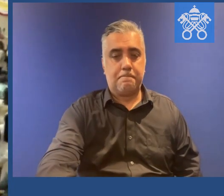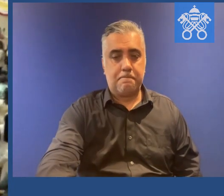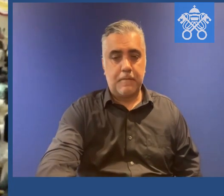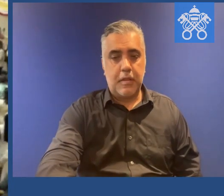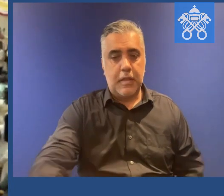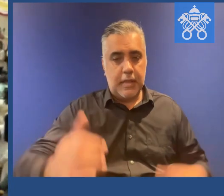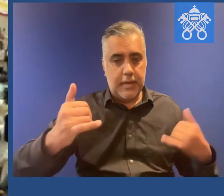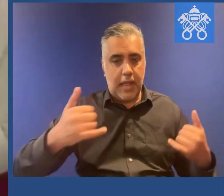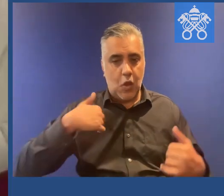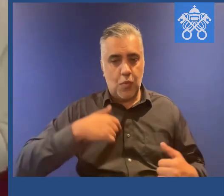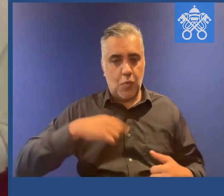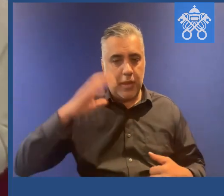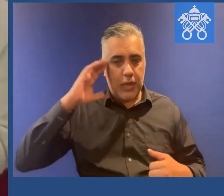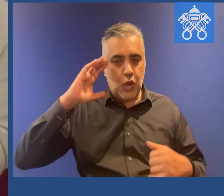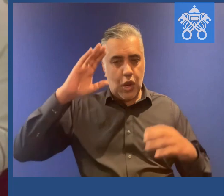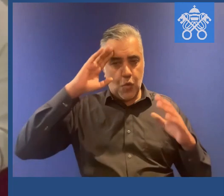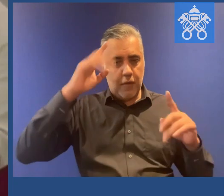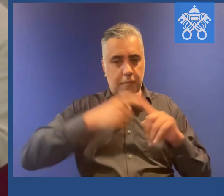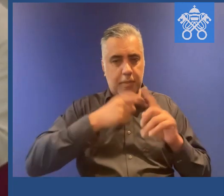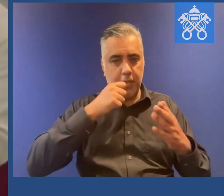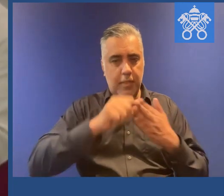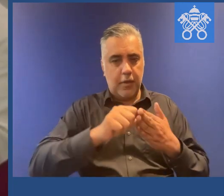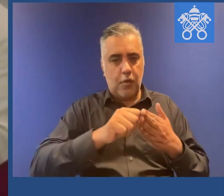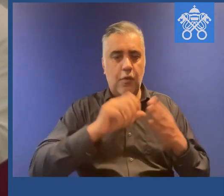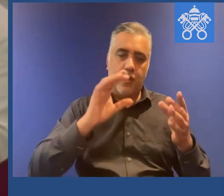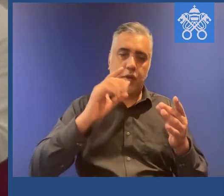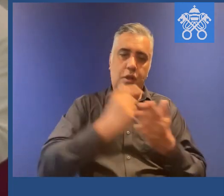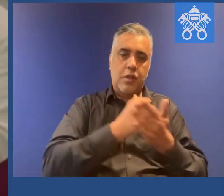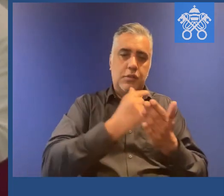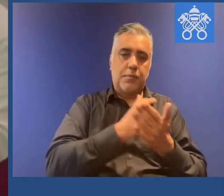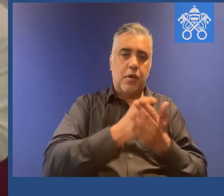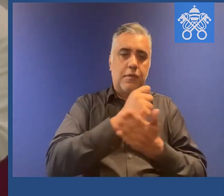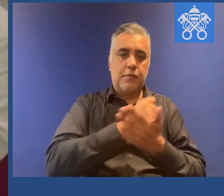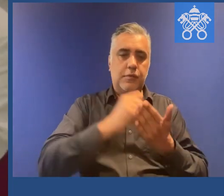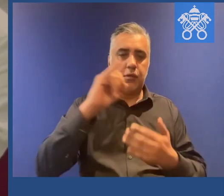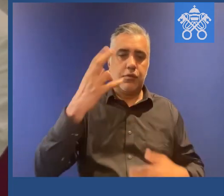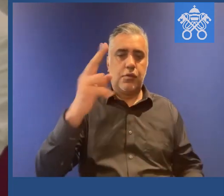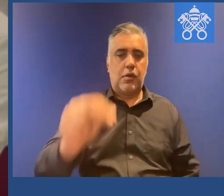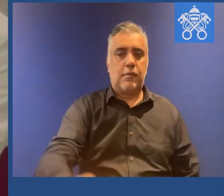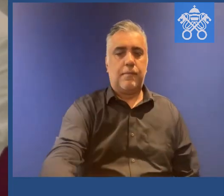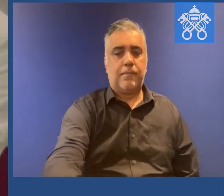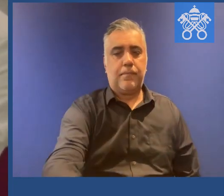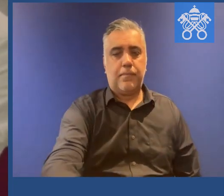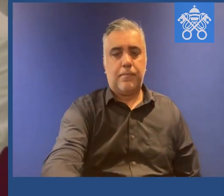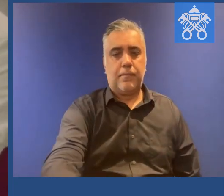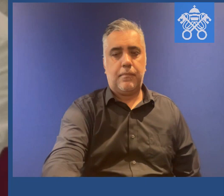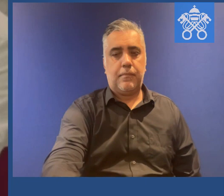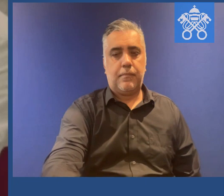And now we will hear a reading from the letter from the Gospel of Saint John.